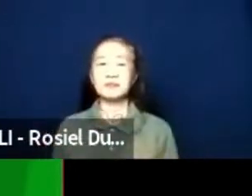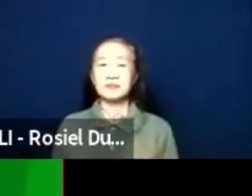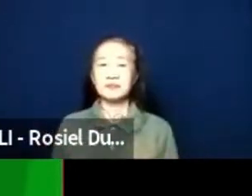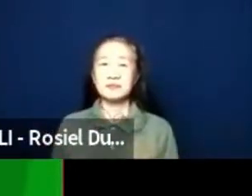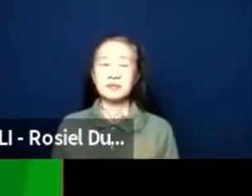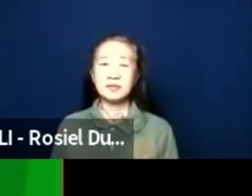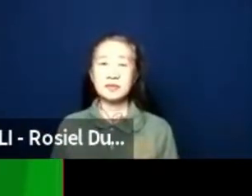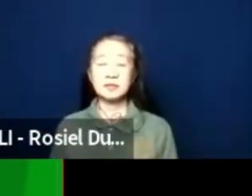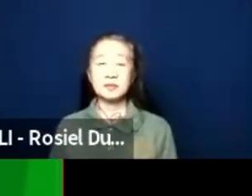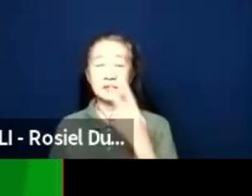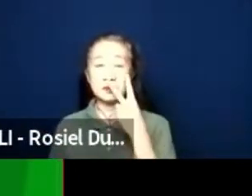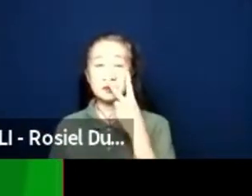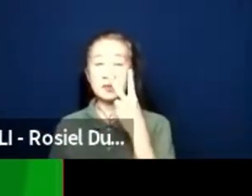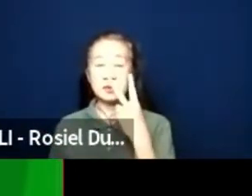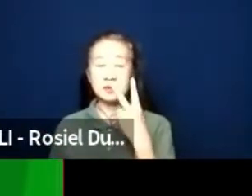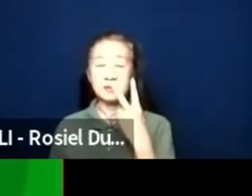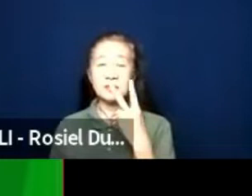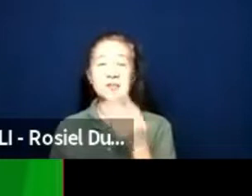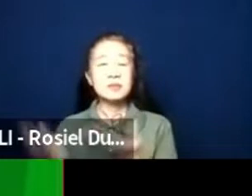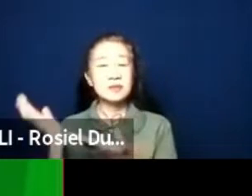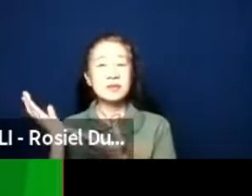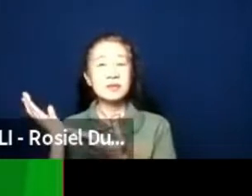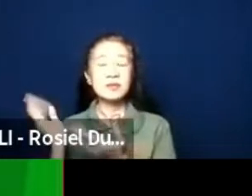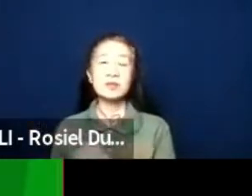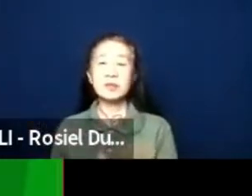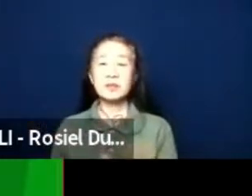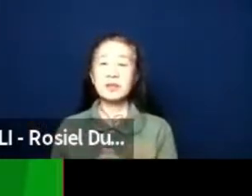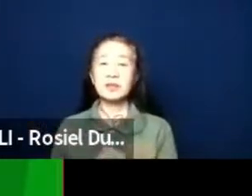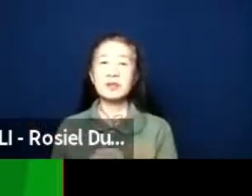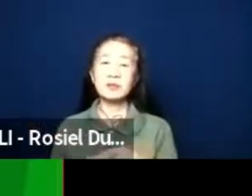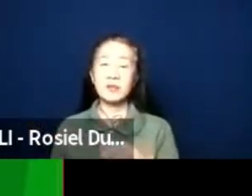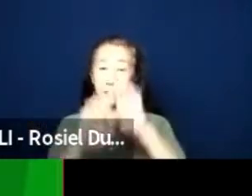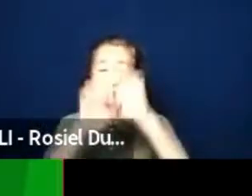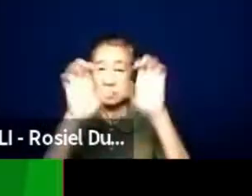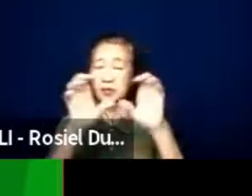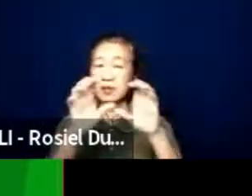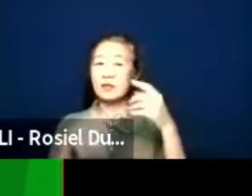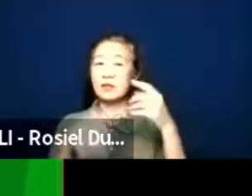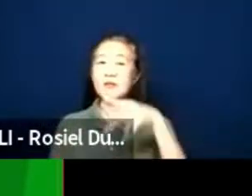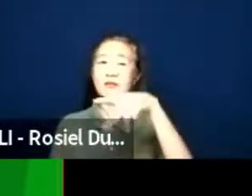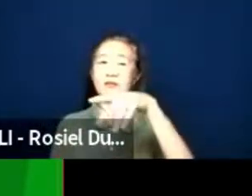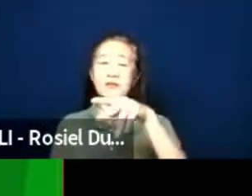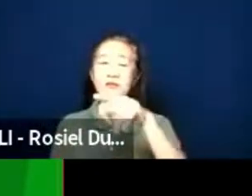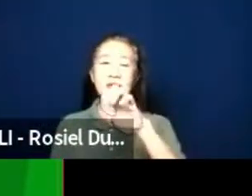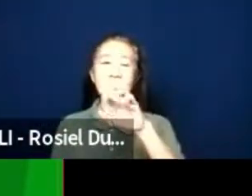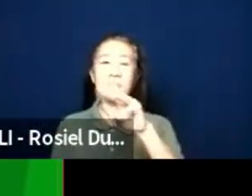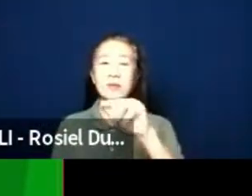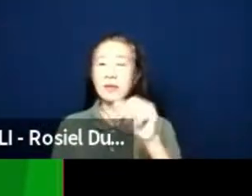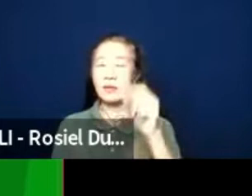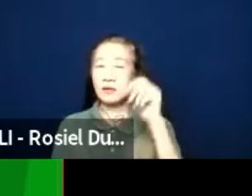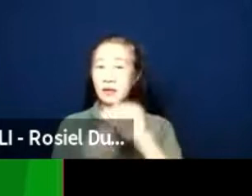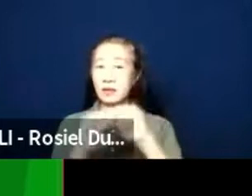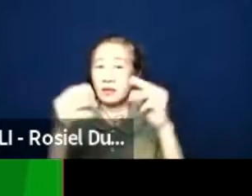On this slide, here I present to you my credential from Emergency Management Institute, FEMA, Federal Emergency Management